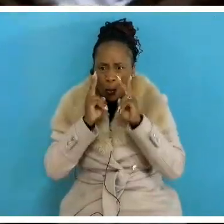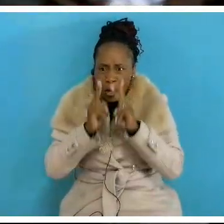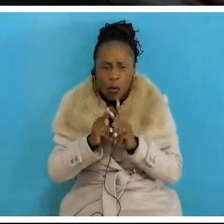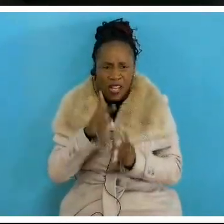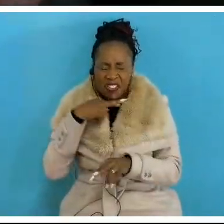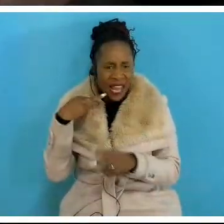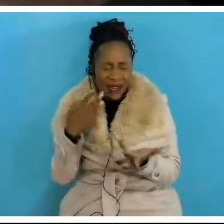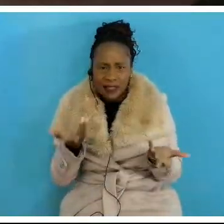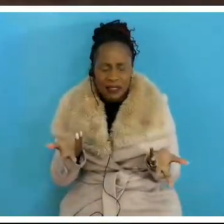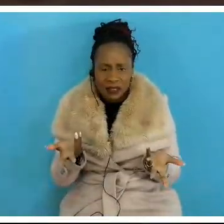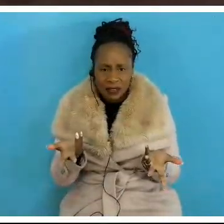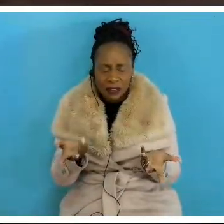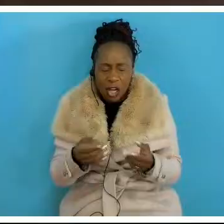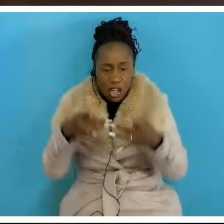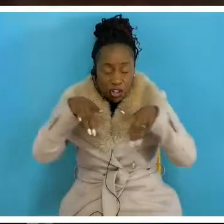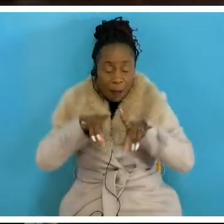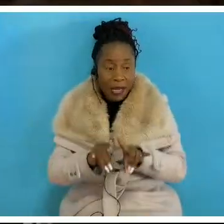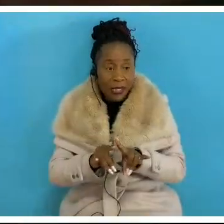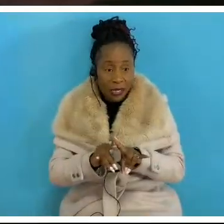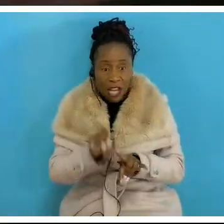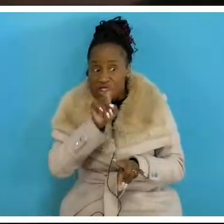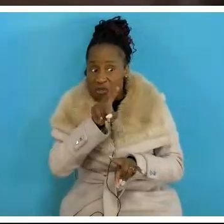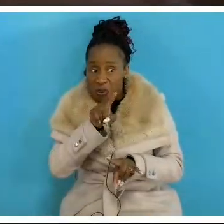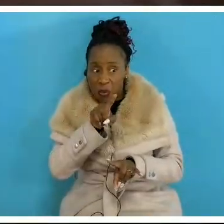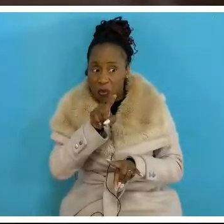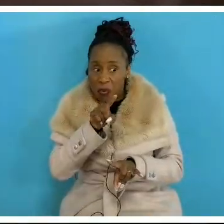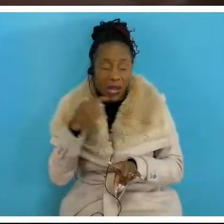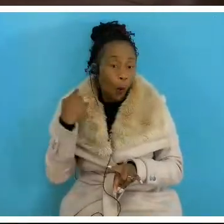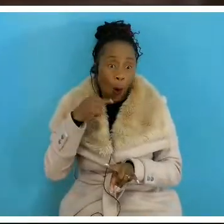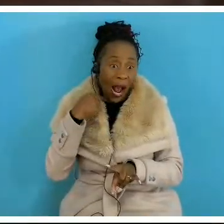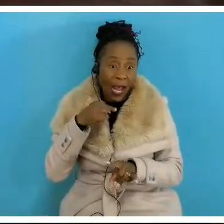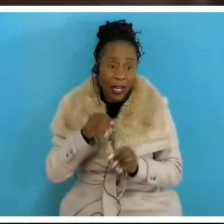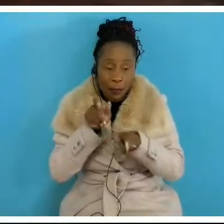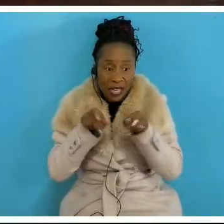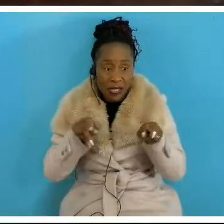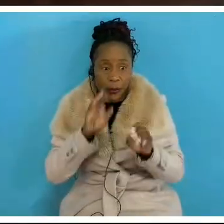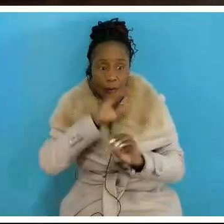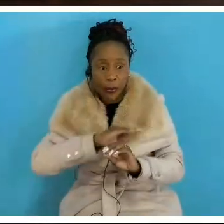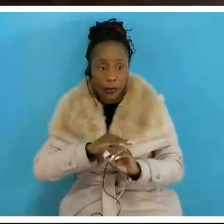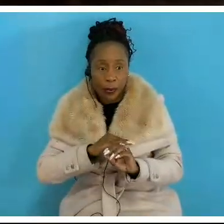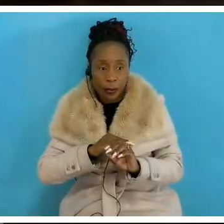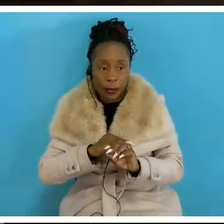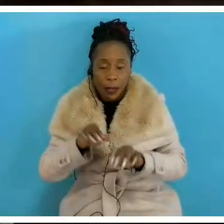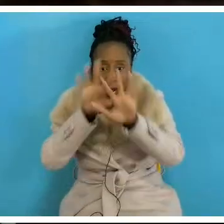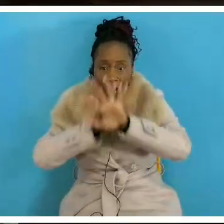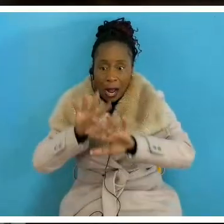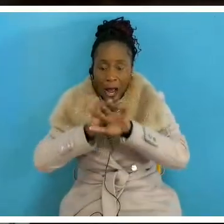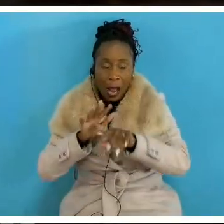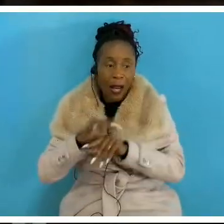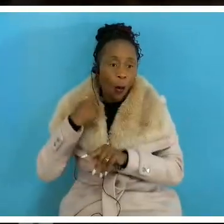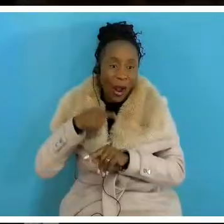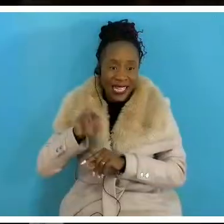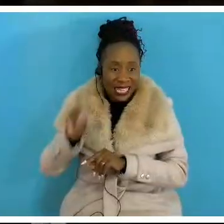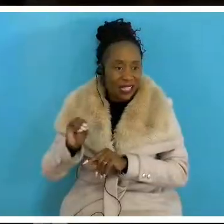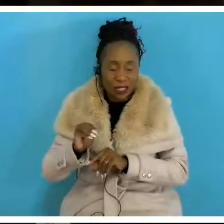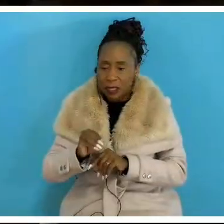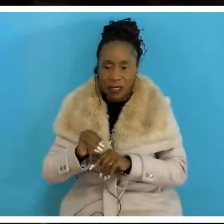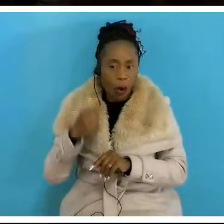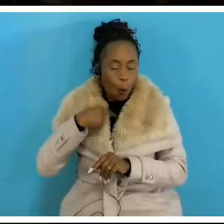things. Chairperson, you are not a white person. This is the color white. There cannot be white